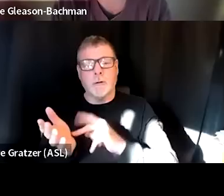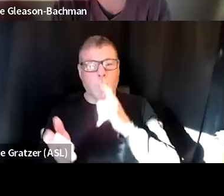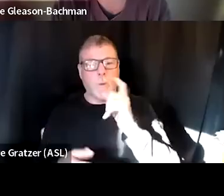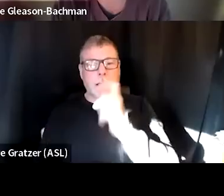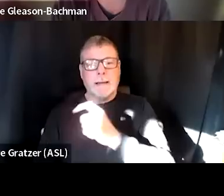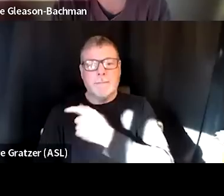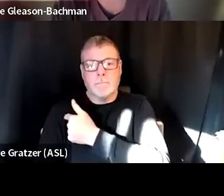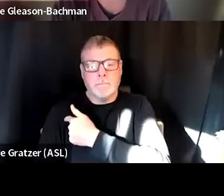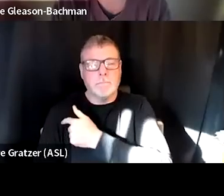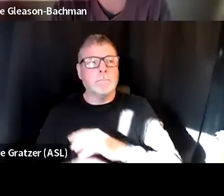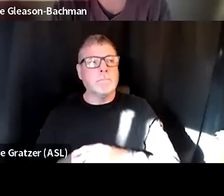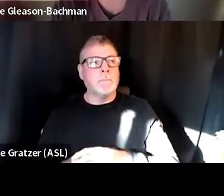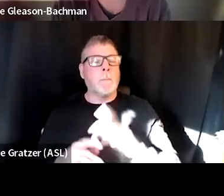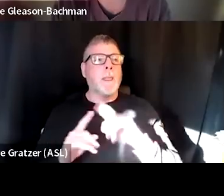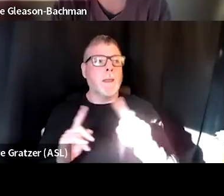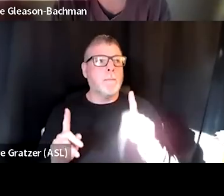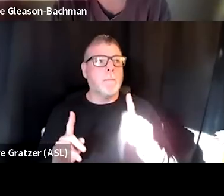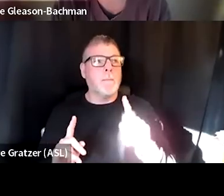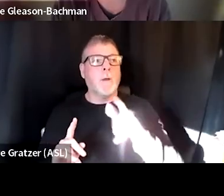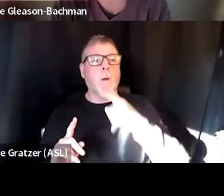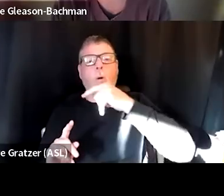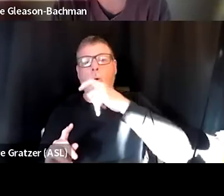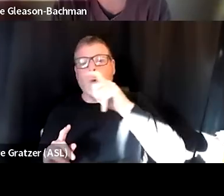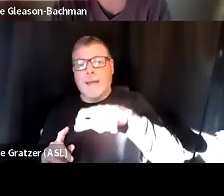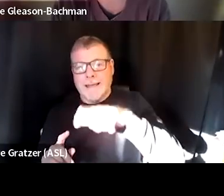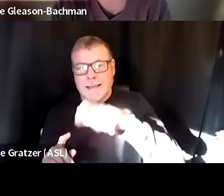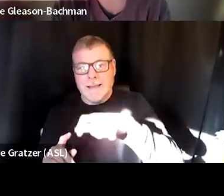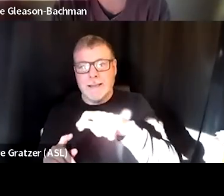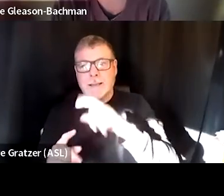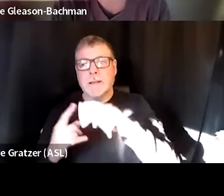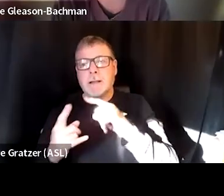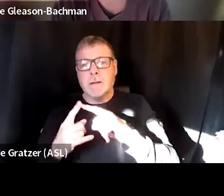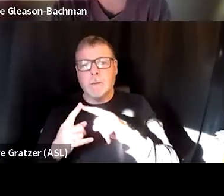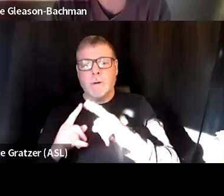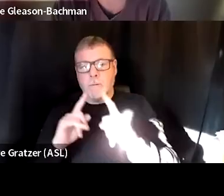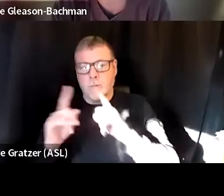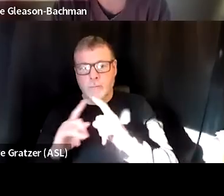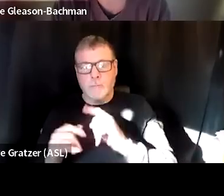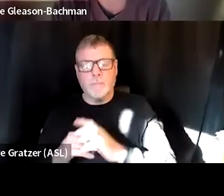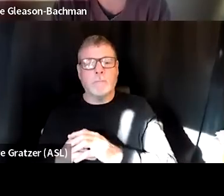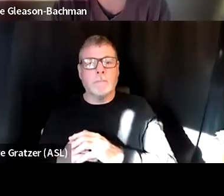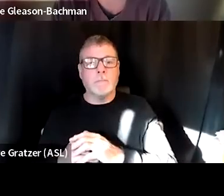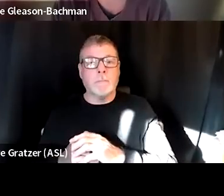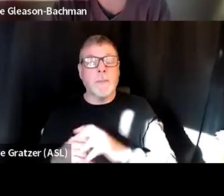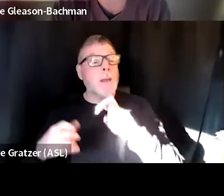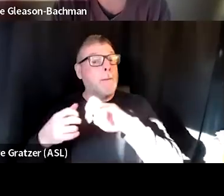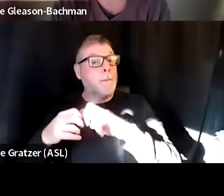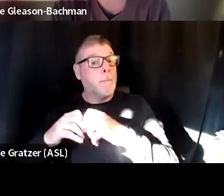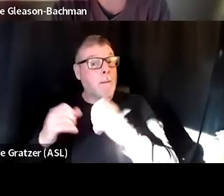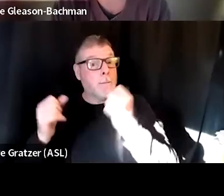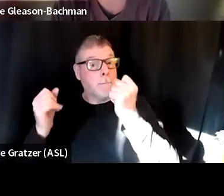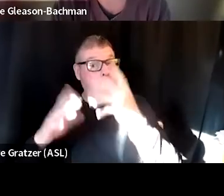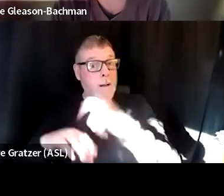the injectables, but they're saying who needs when they're, talking to them. And the problem a lot of times though with